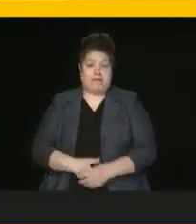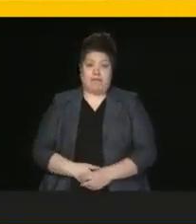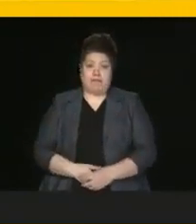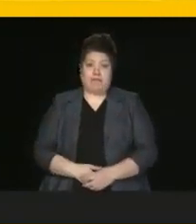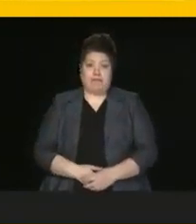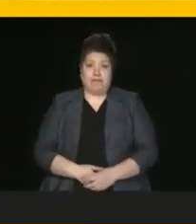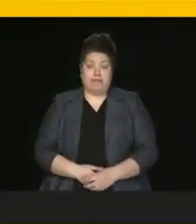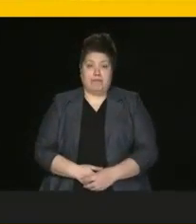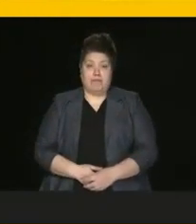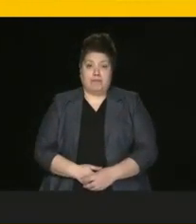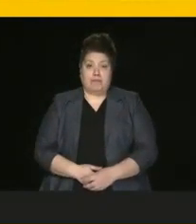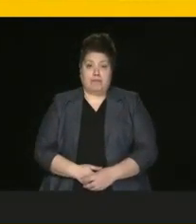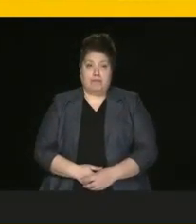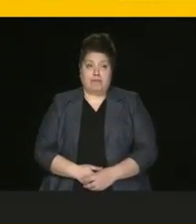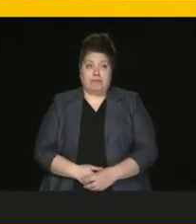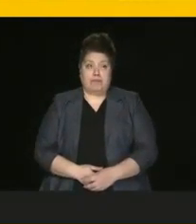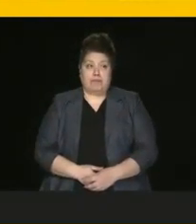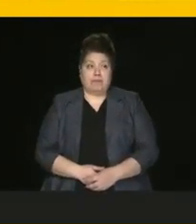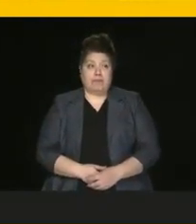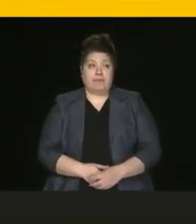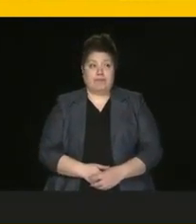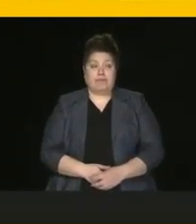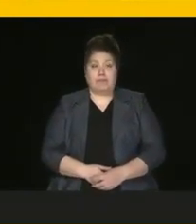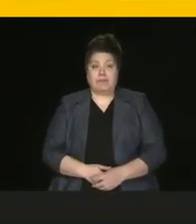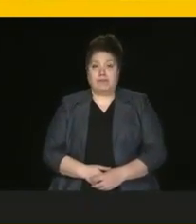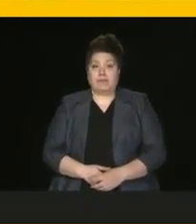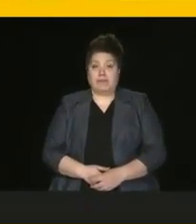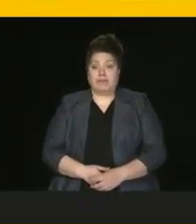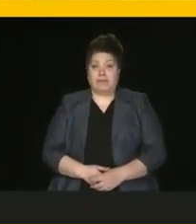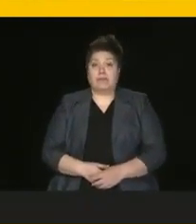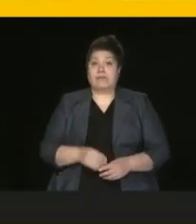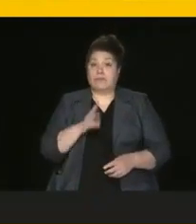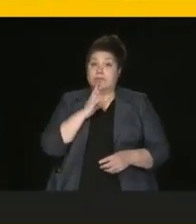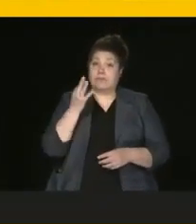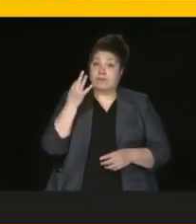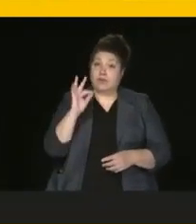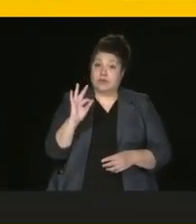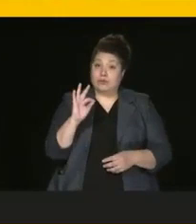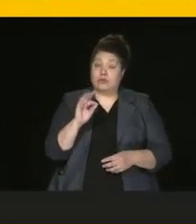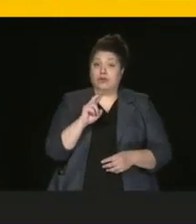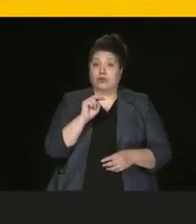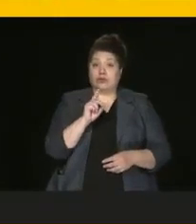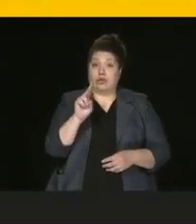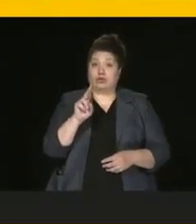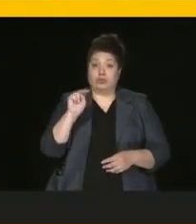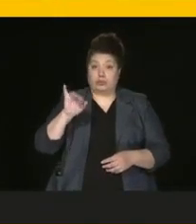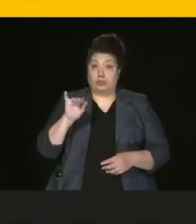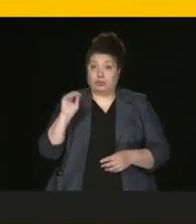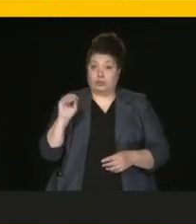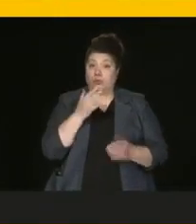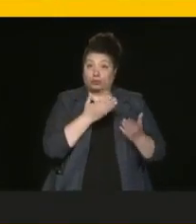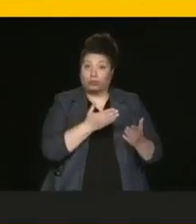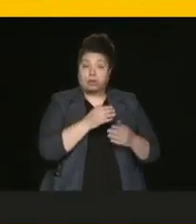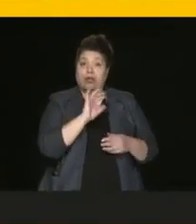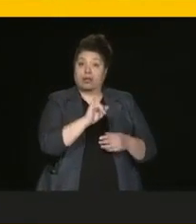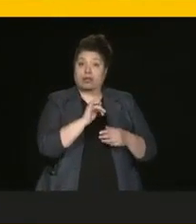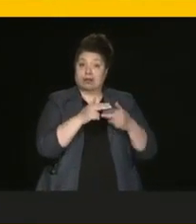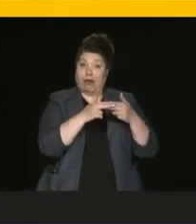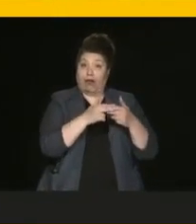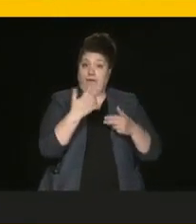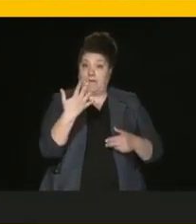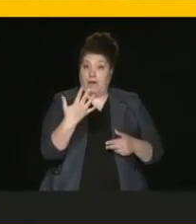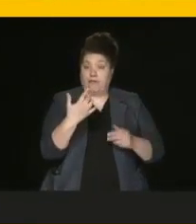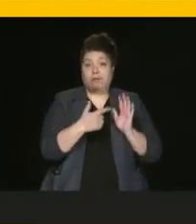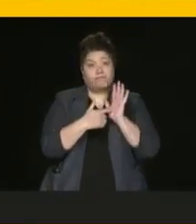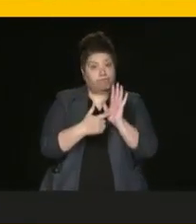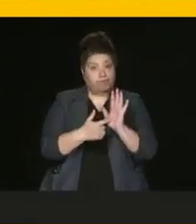Diapositive 5. Dr. New, slide 5. We're now going to look at epidemiology and the pandemic in